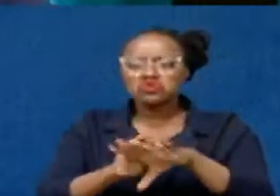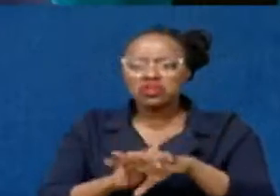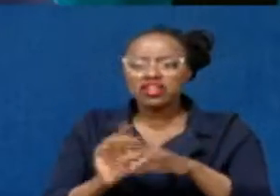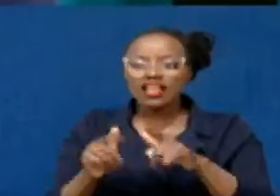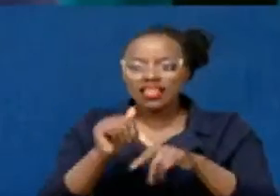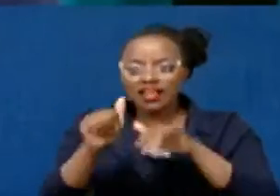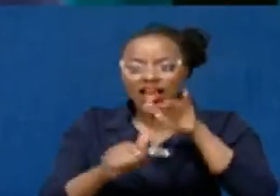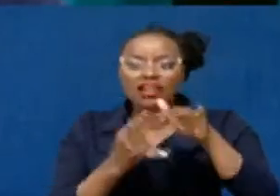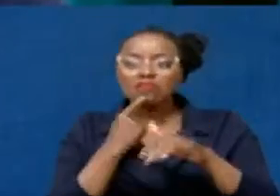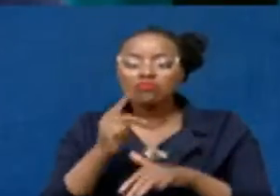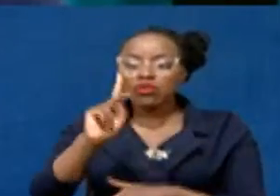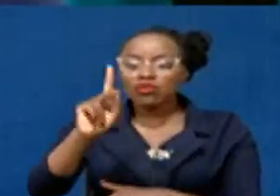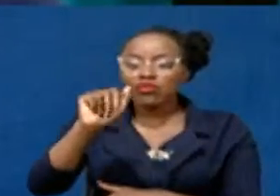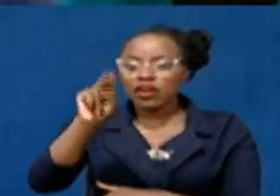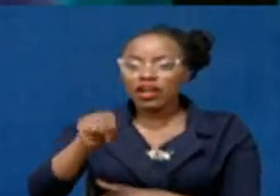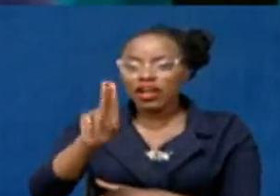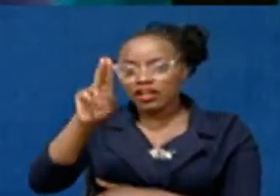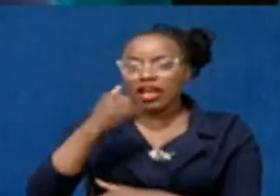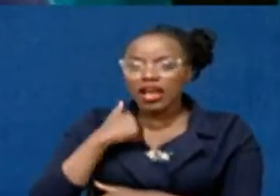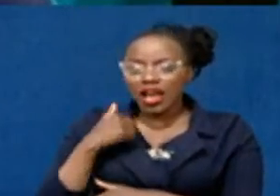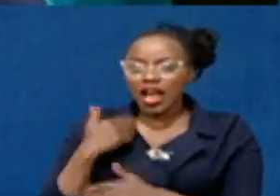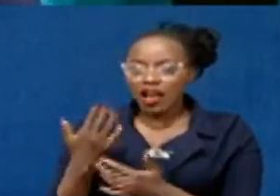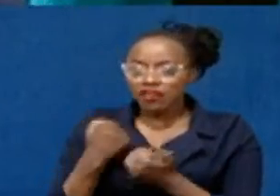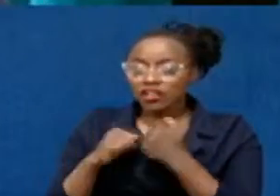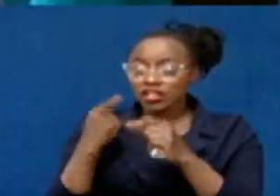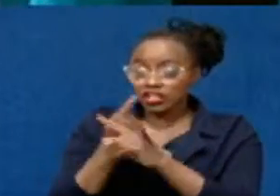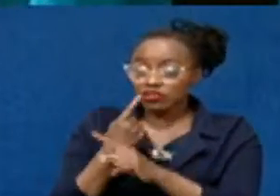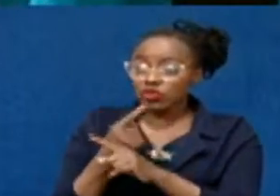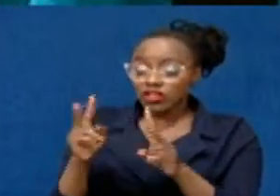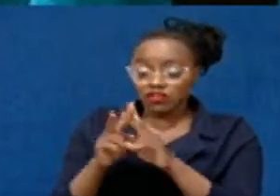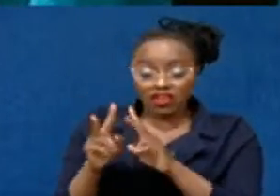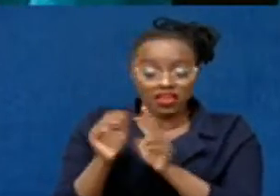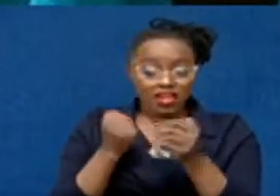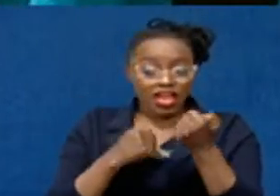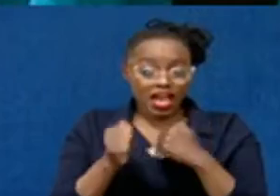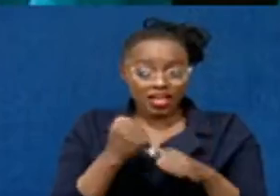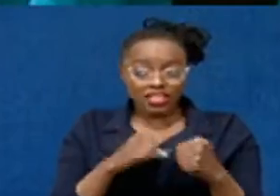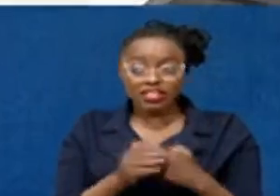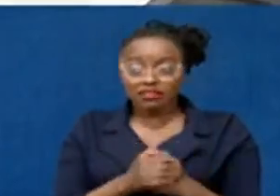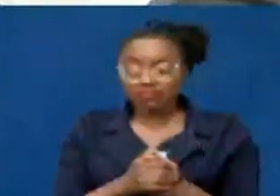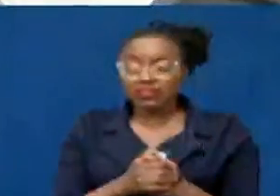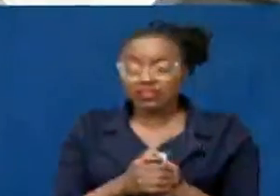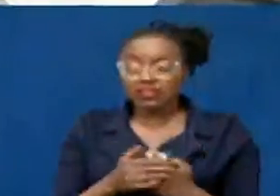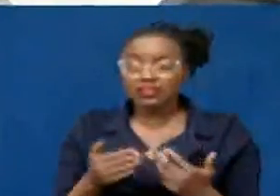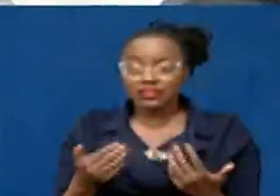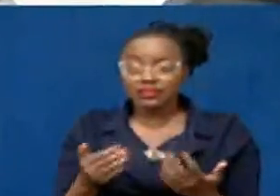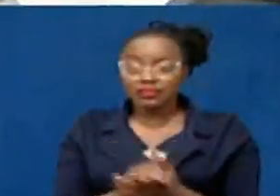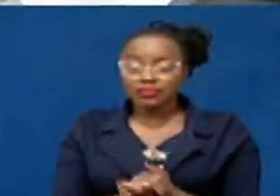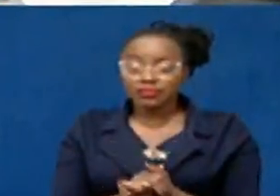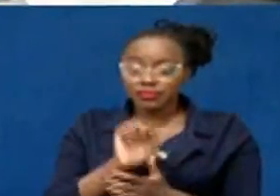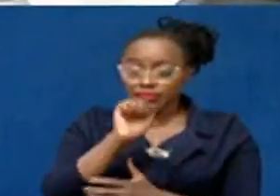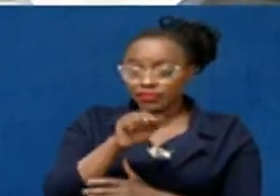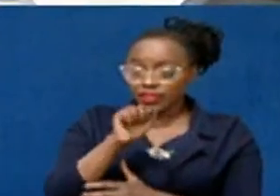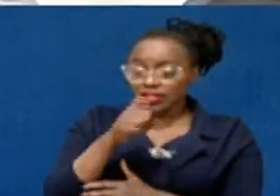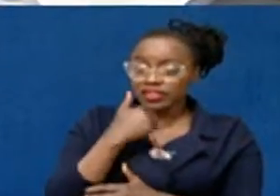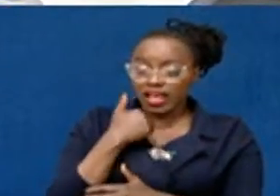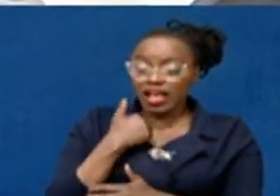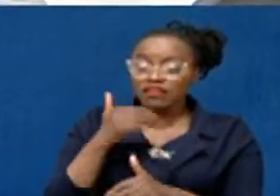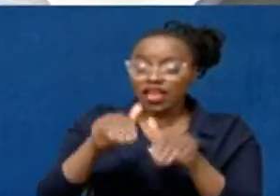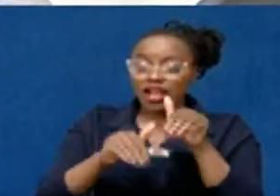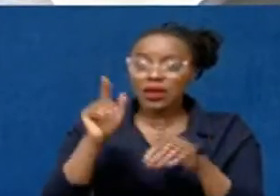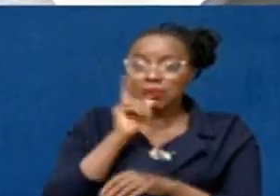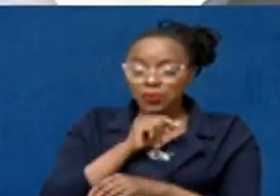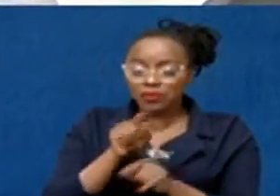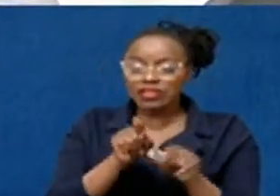under Moi, actually KANU held quite a lot of elections. He was present in quite literally every part of yes, they actually held